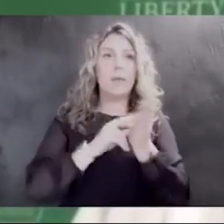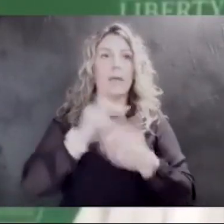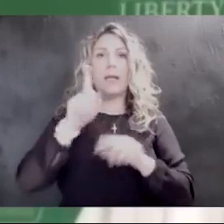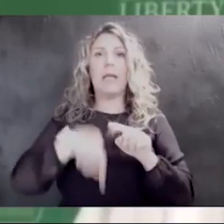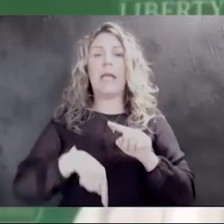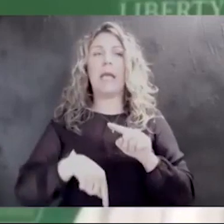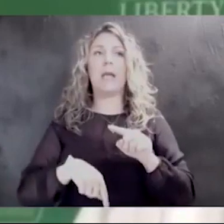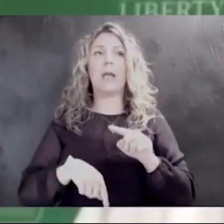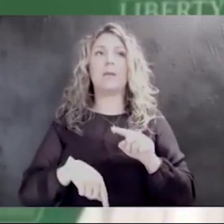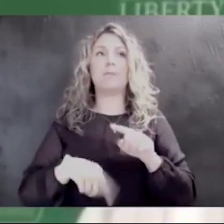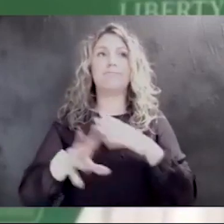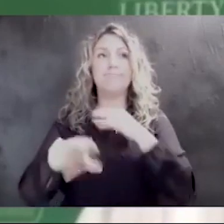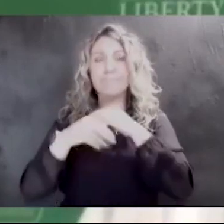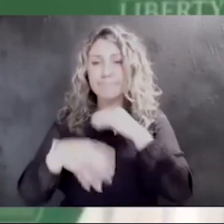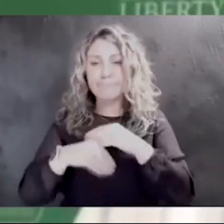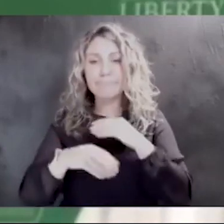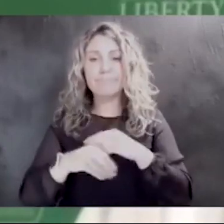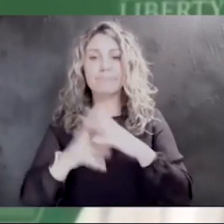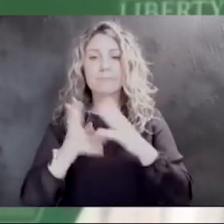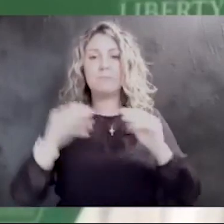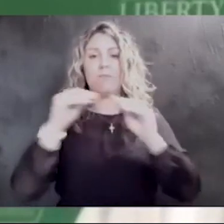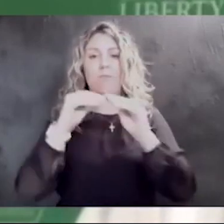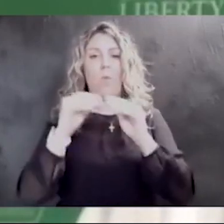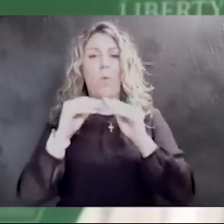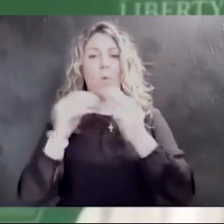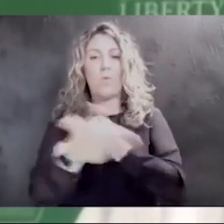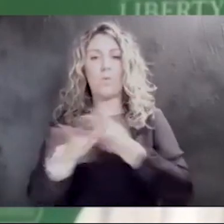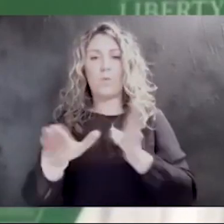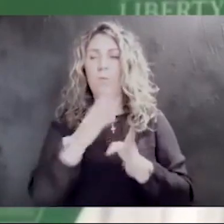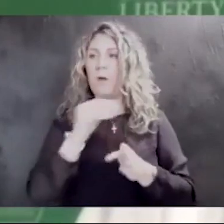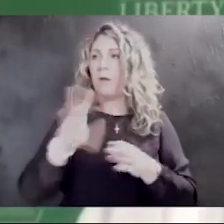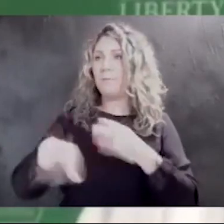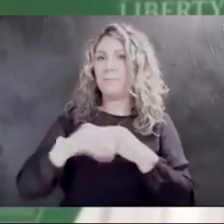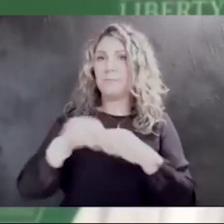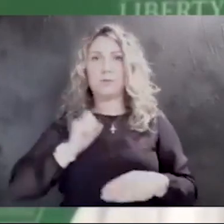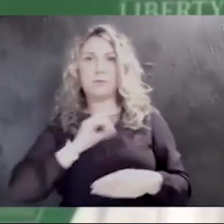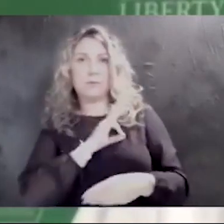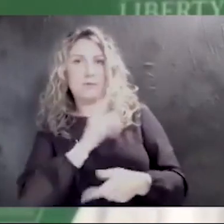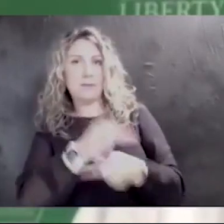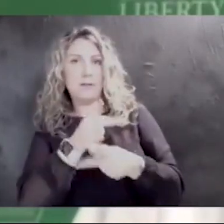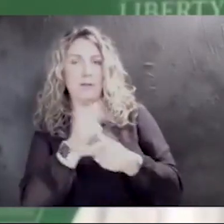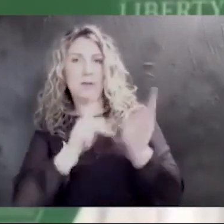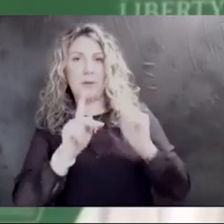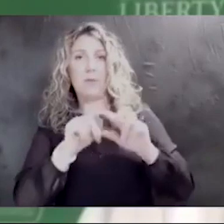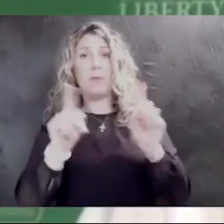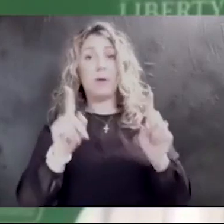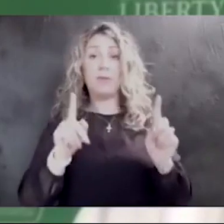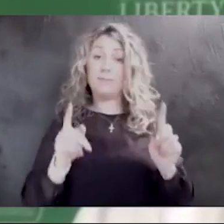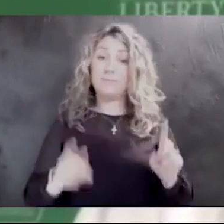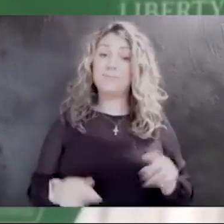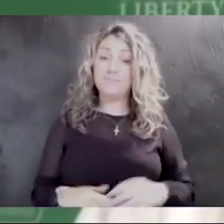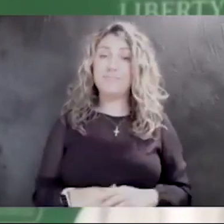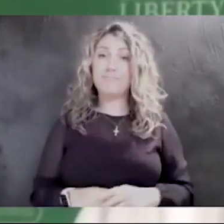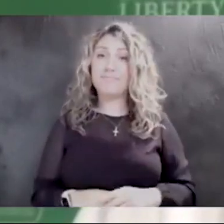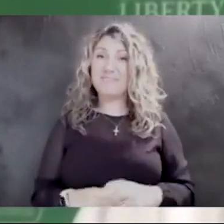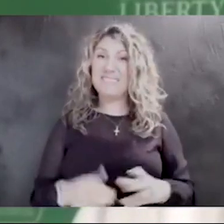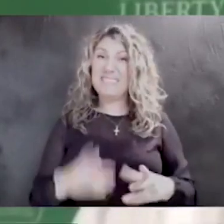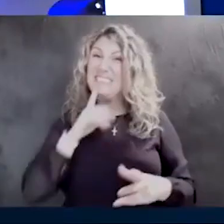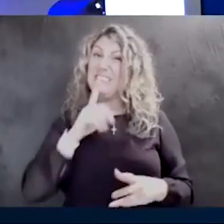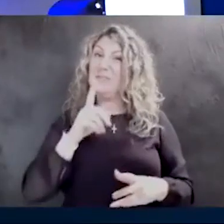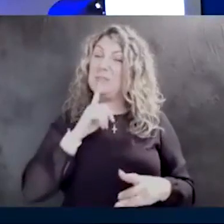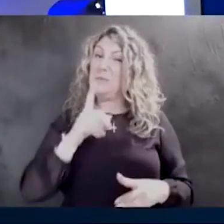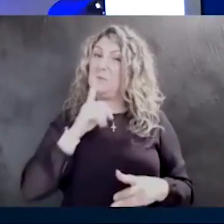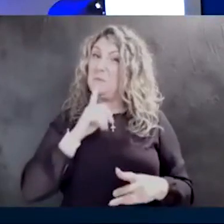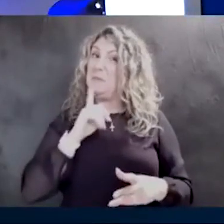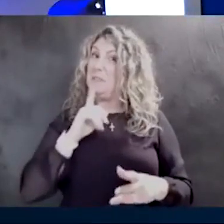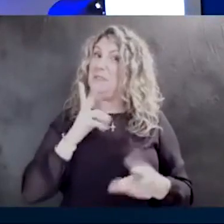make additional room and find additional staffing to take care of them, but it is pretty tight.